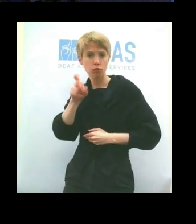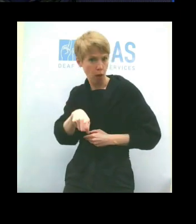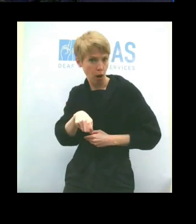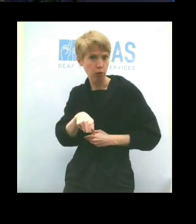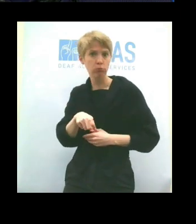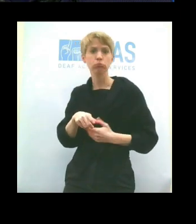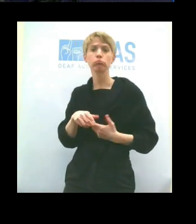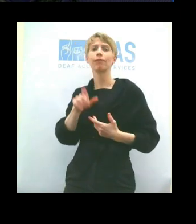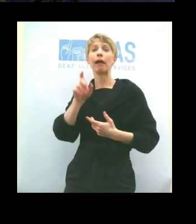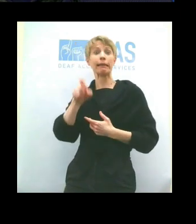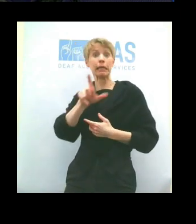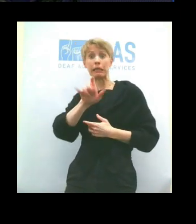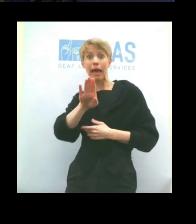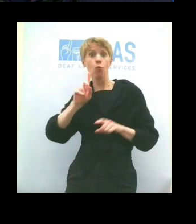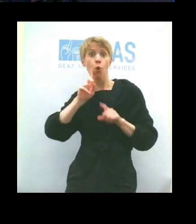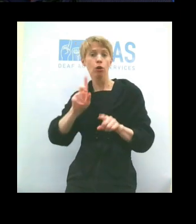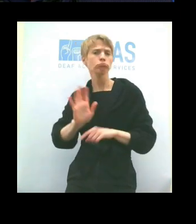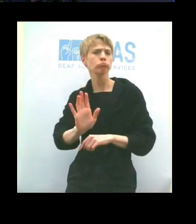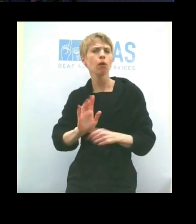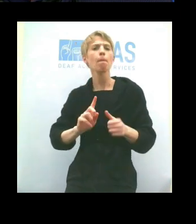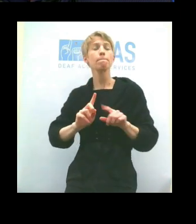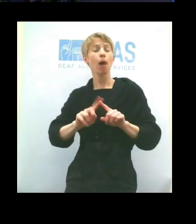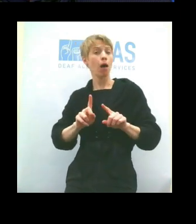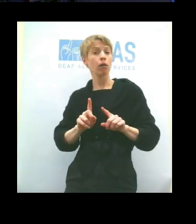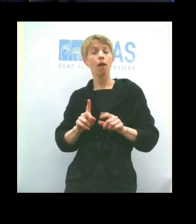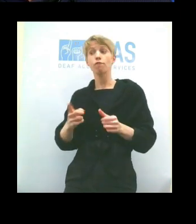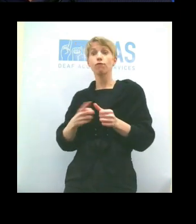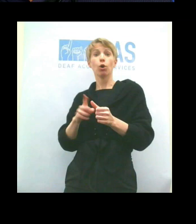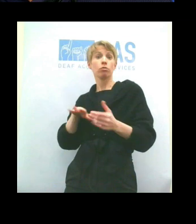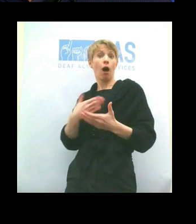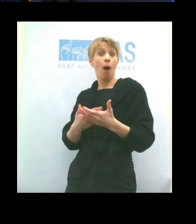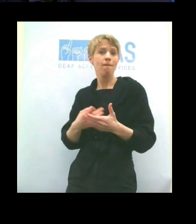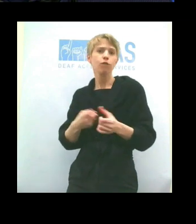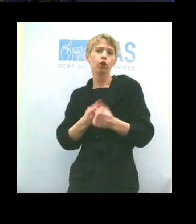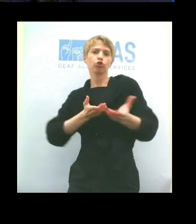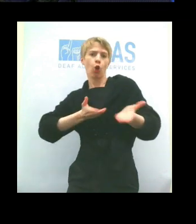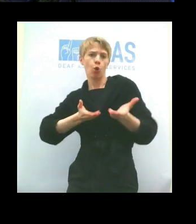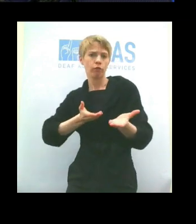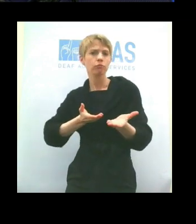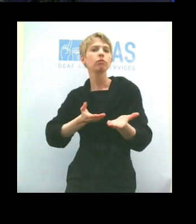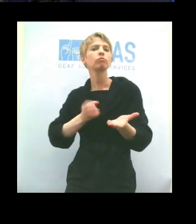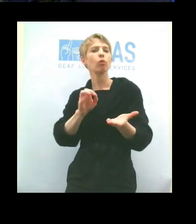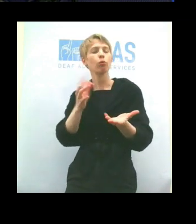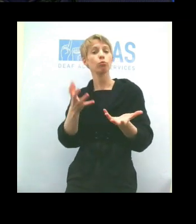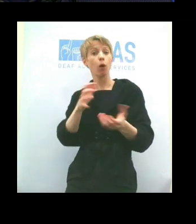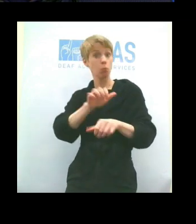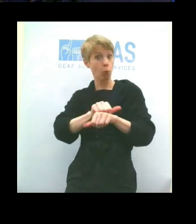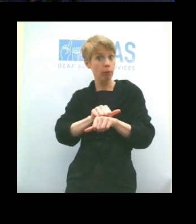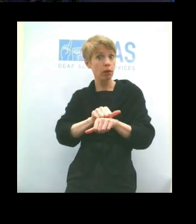You do have, it's first come, first serve, though if you want to make an appointment, you can. You call